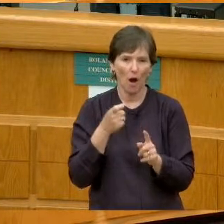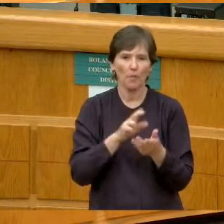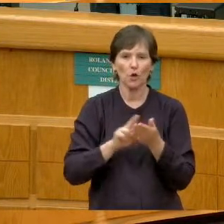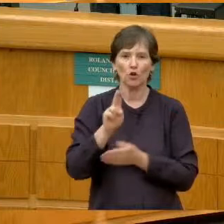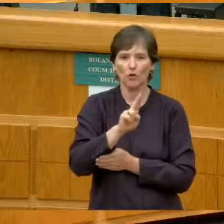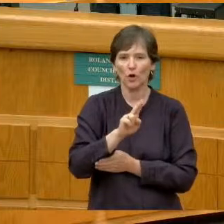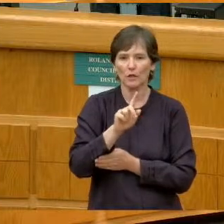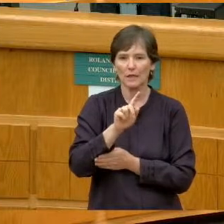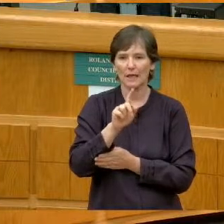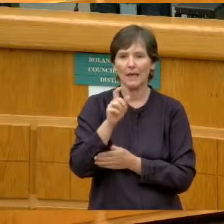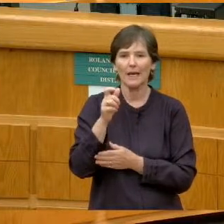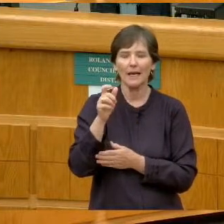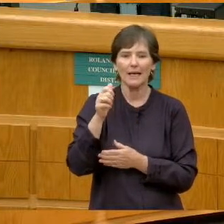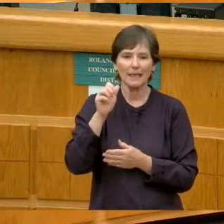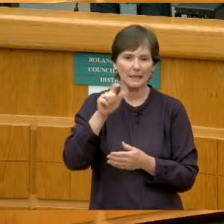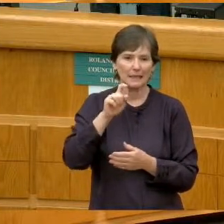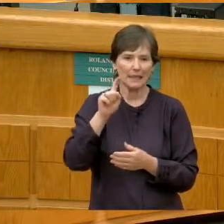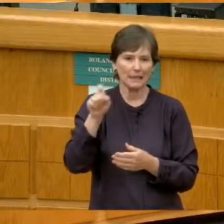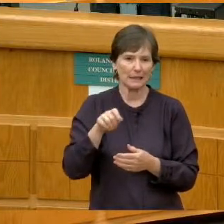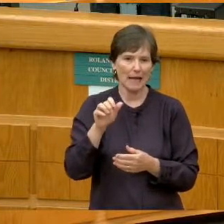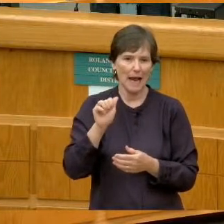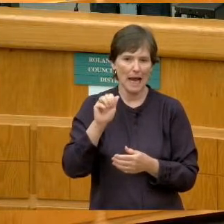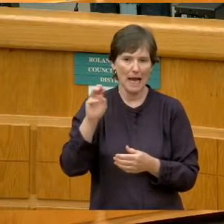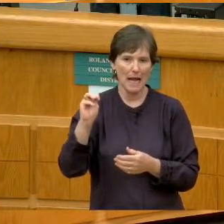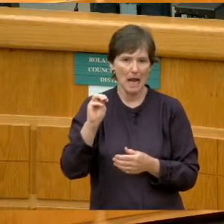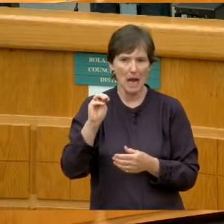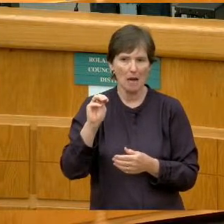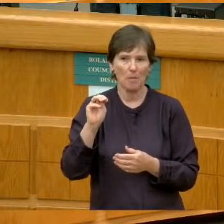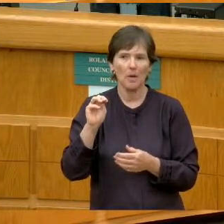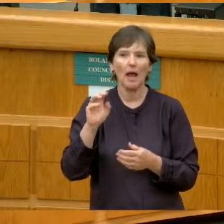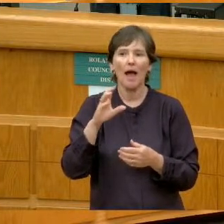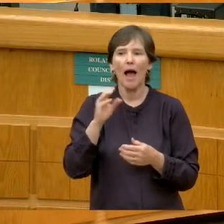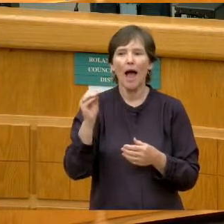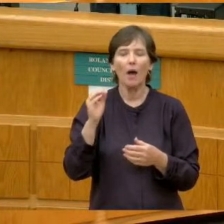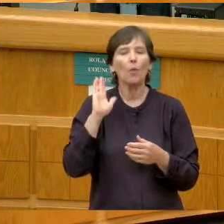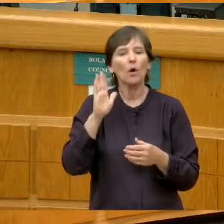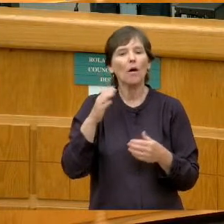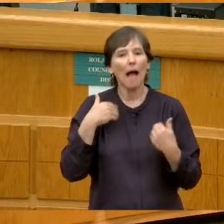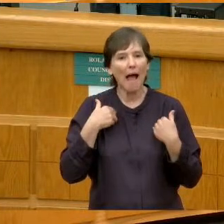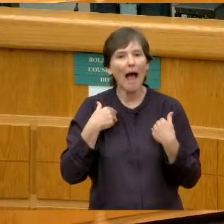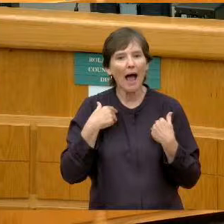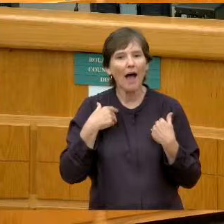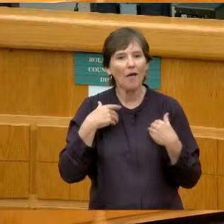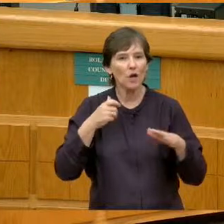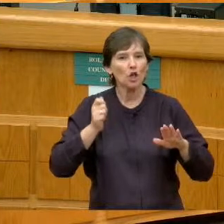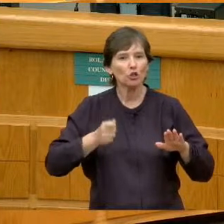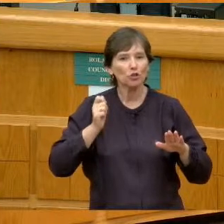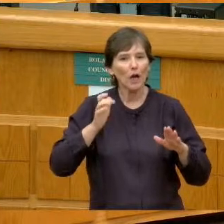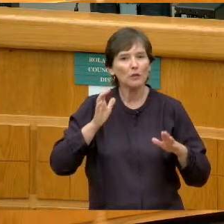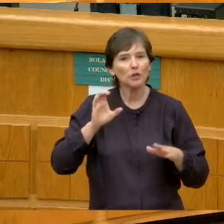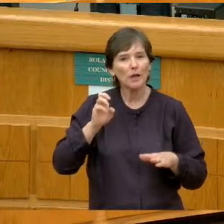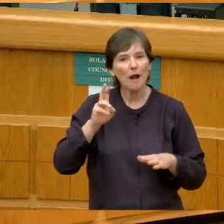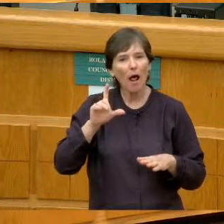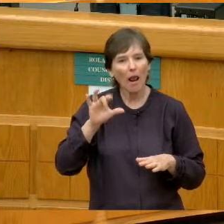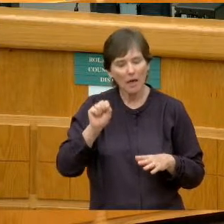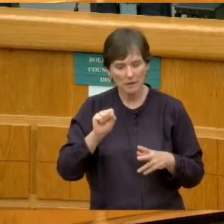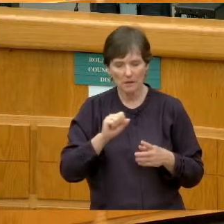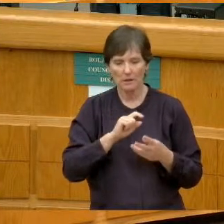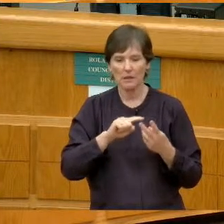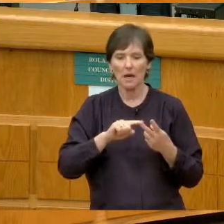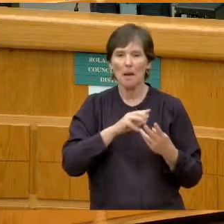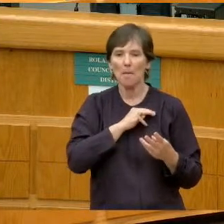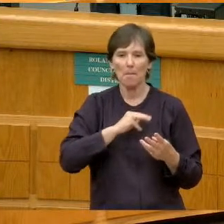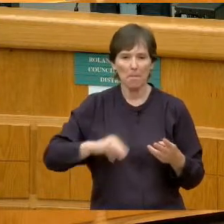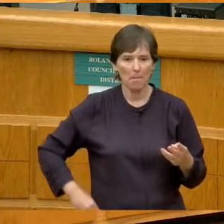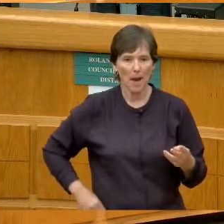Judge Barbara Canales is here today. She's not speaking, but we'll have her here tomorrow. Mayor Joe McComb, myself, Annette